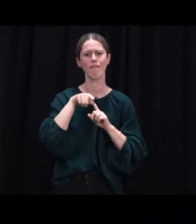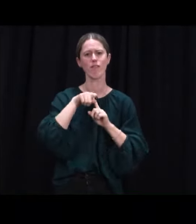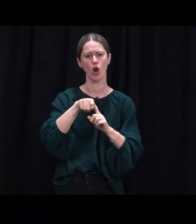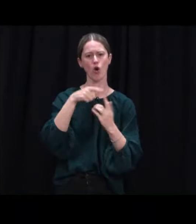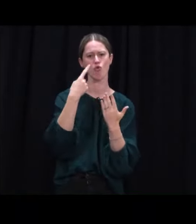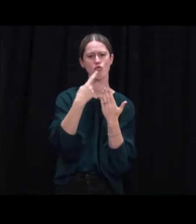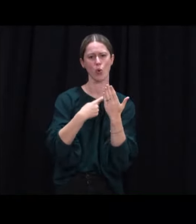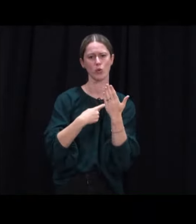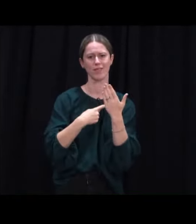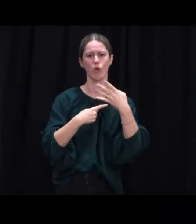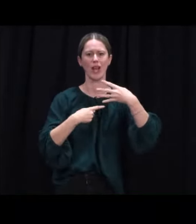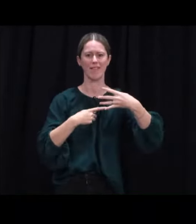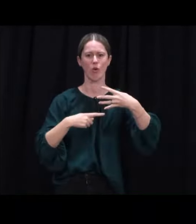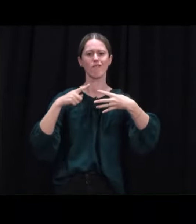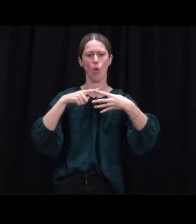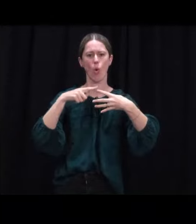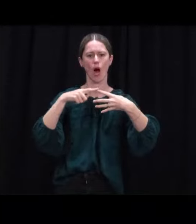Level 4 restrictions.